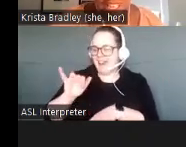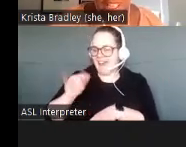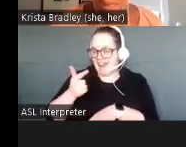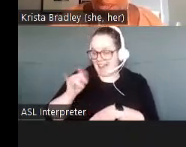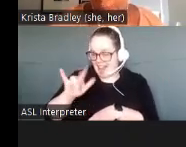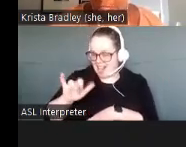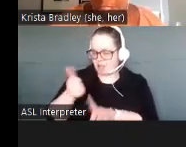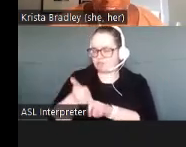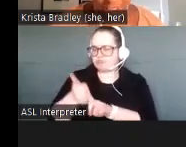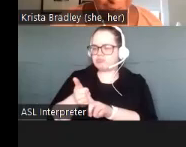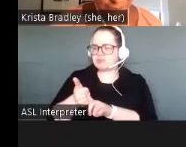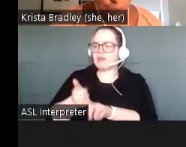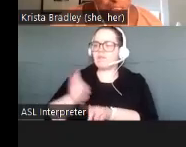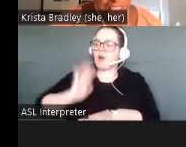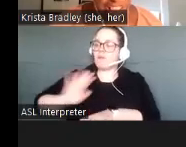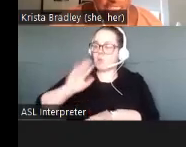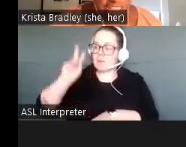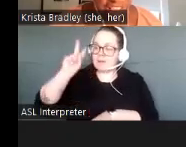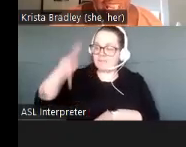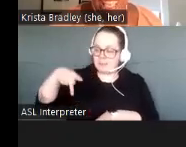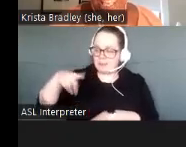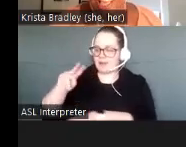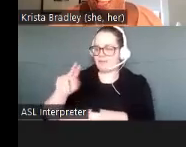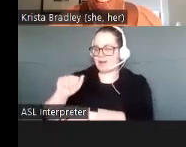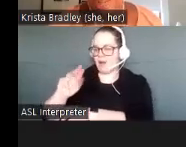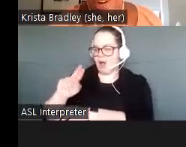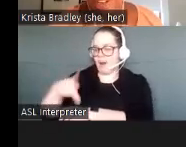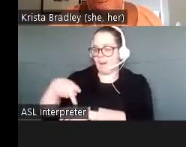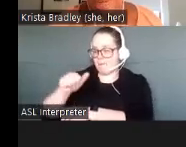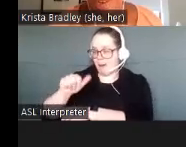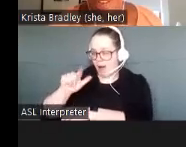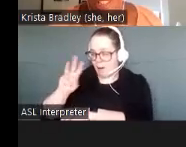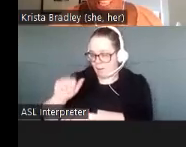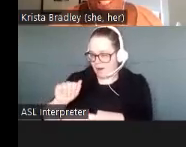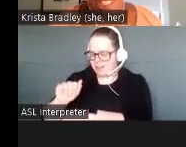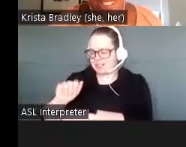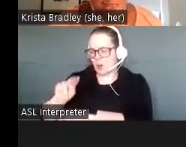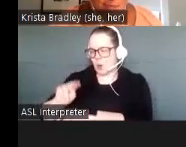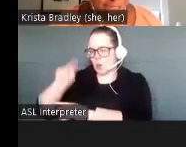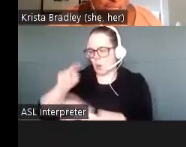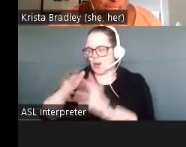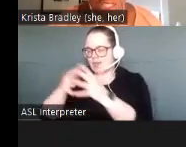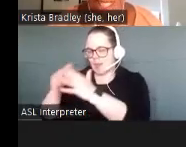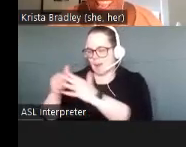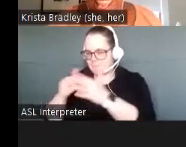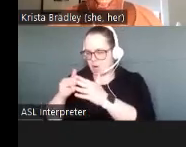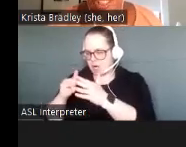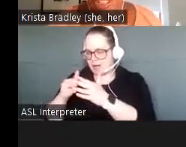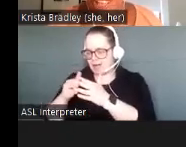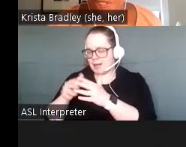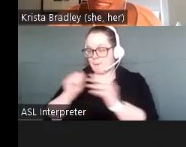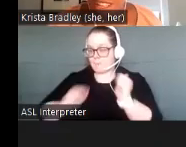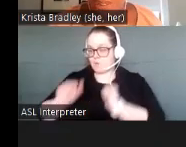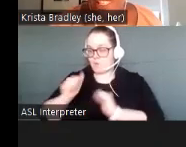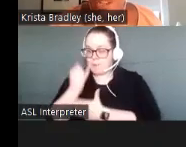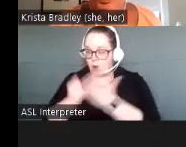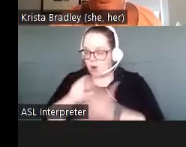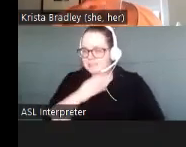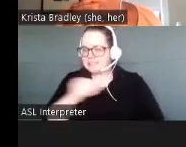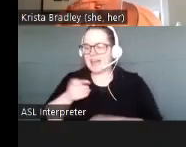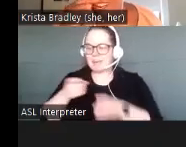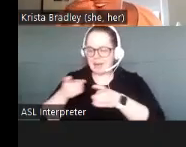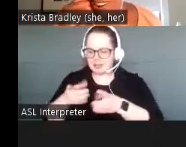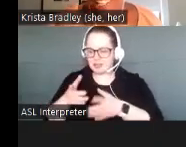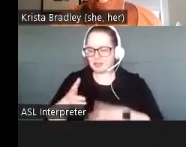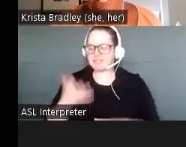the NAPAMA organization, North American Performing Arts Agents and Managers. And Trish Galfano is the owner